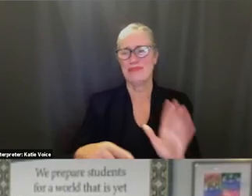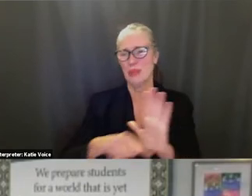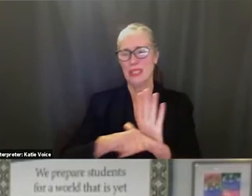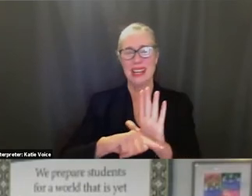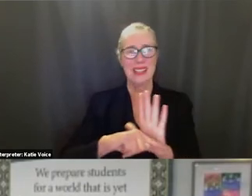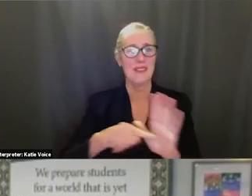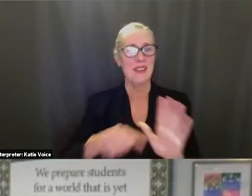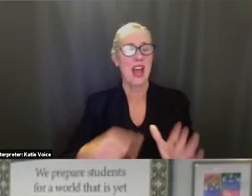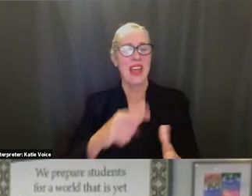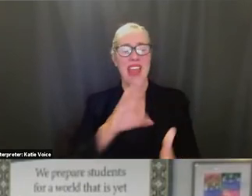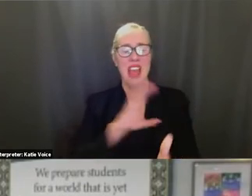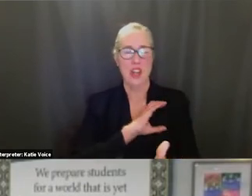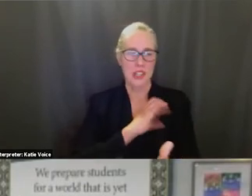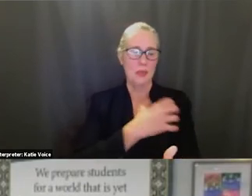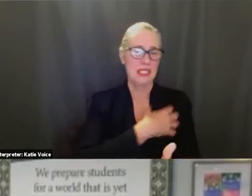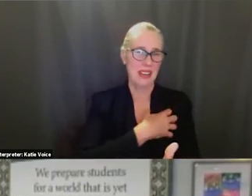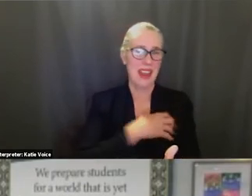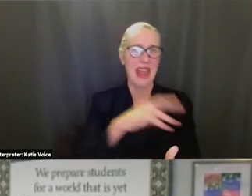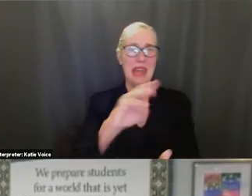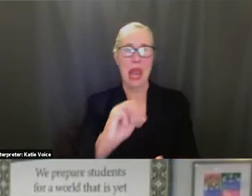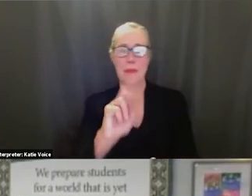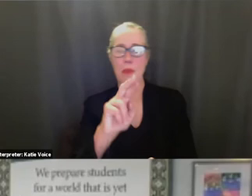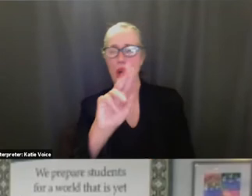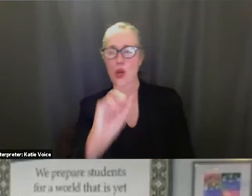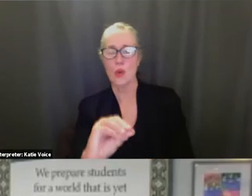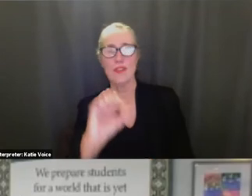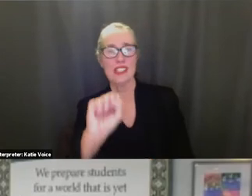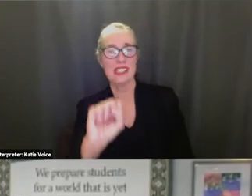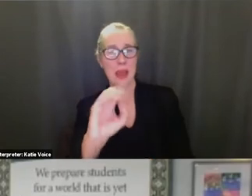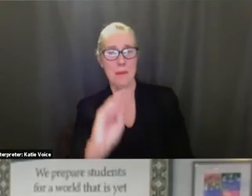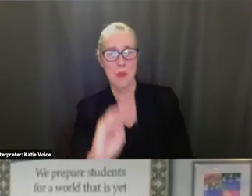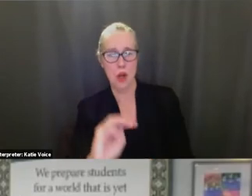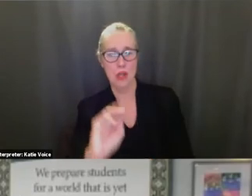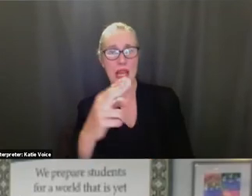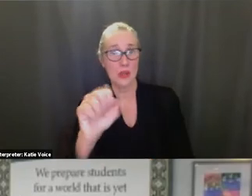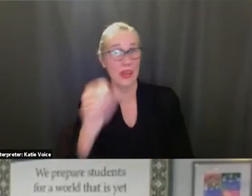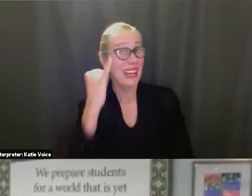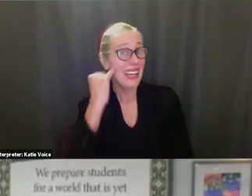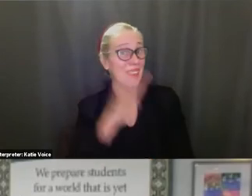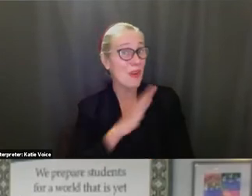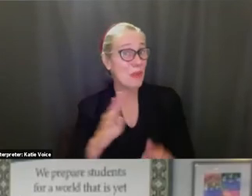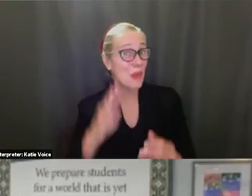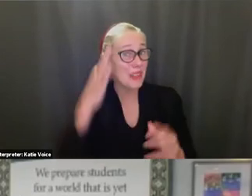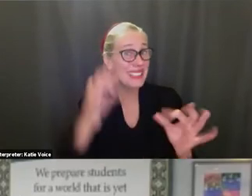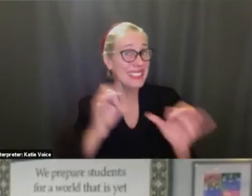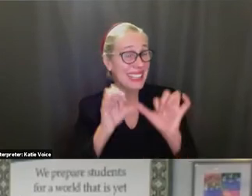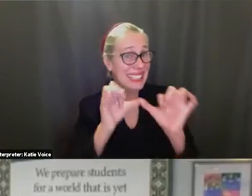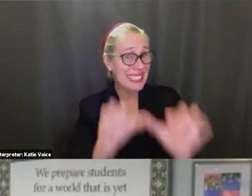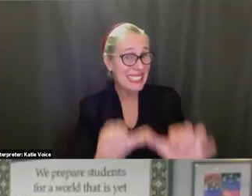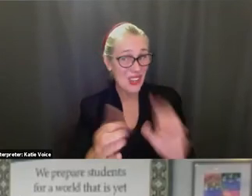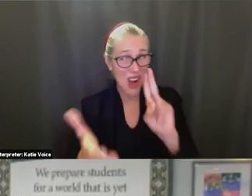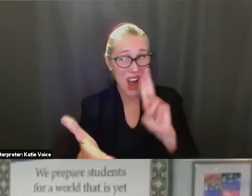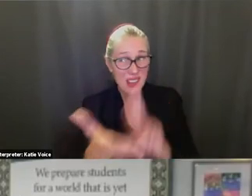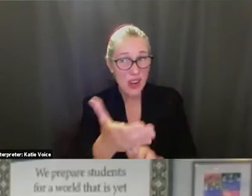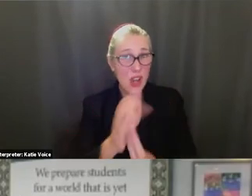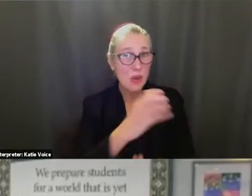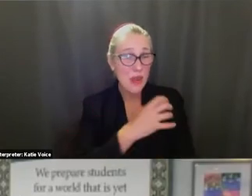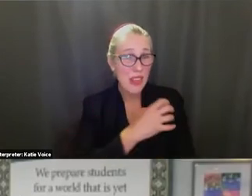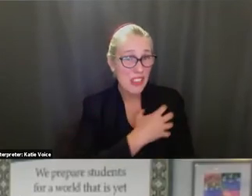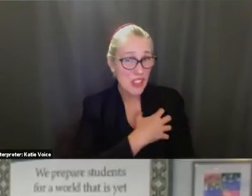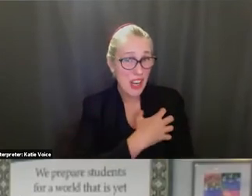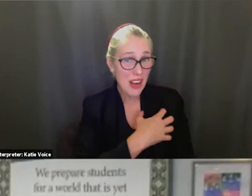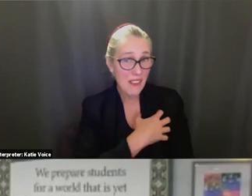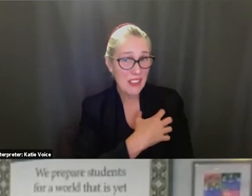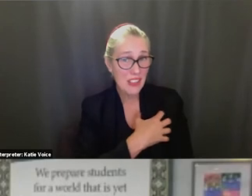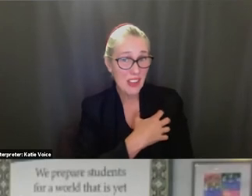mou for san marcos high school if the board decides to continue contracting with the sheriff's office